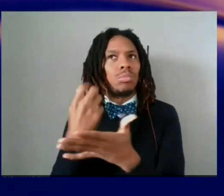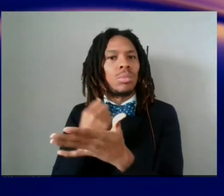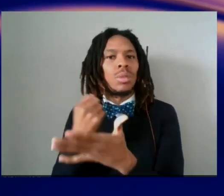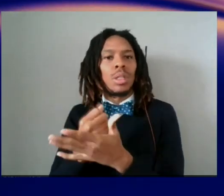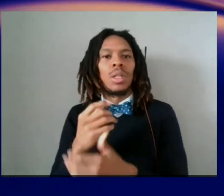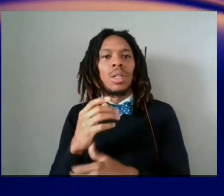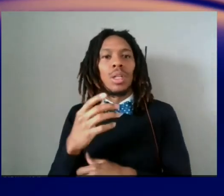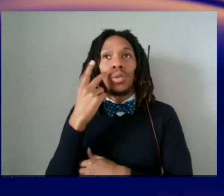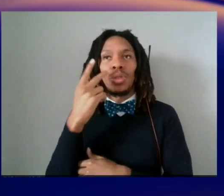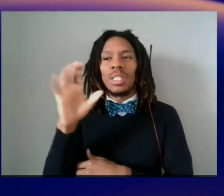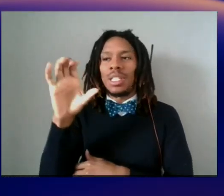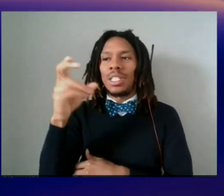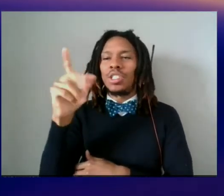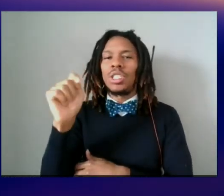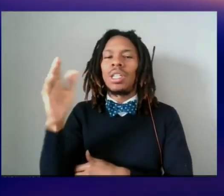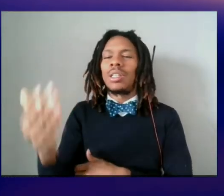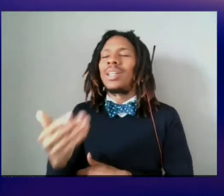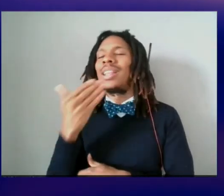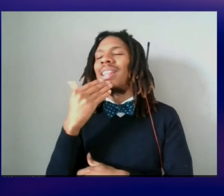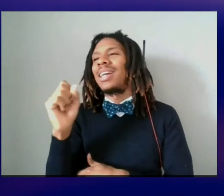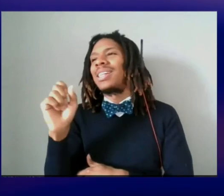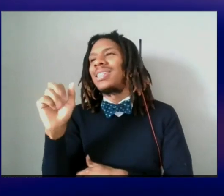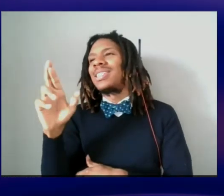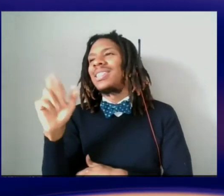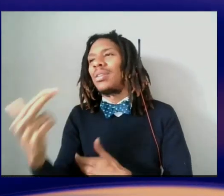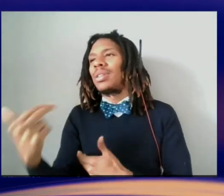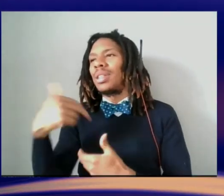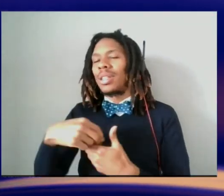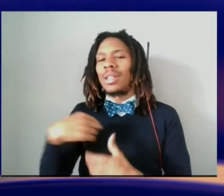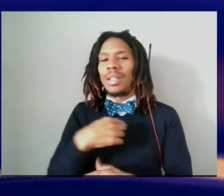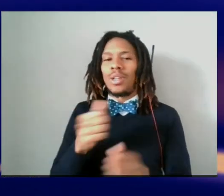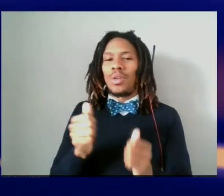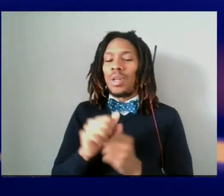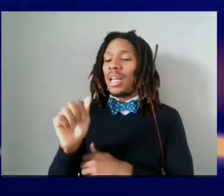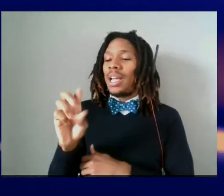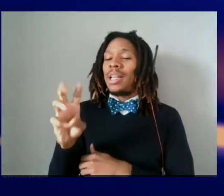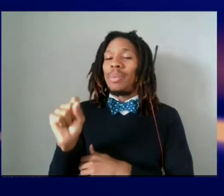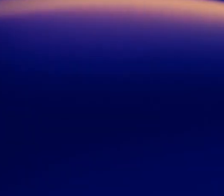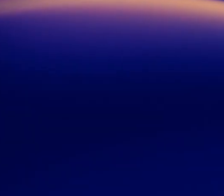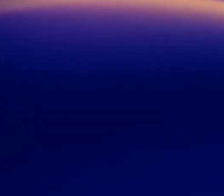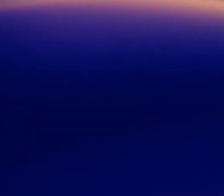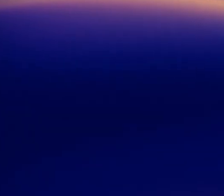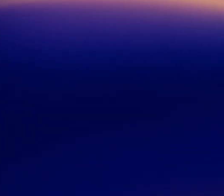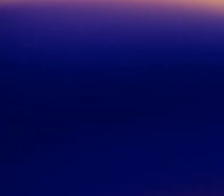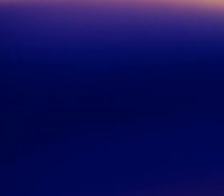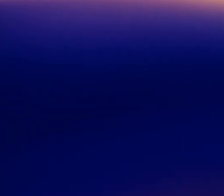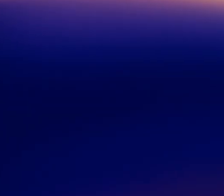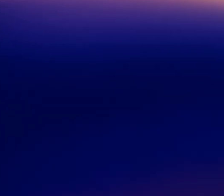the chat. Thank you, Sarah, for joining us here on Thank you for having me. AWS on Air, and we really appreciate it. Thanks.